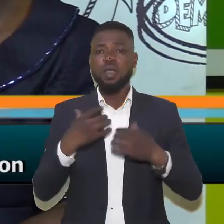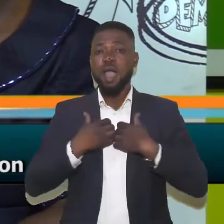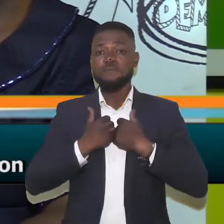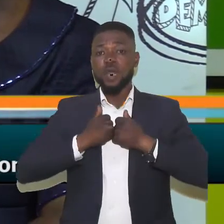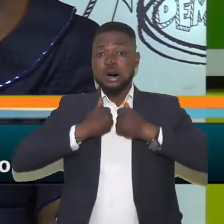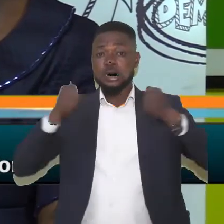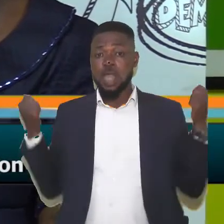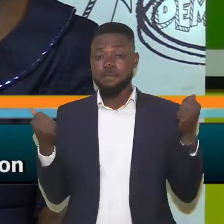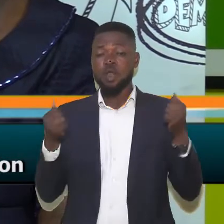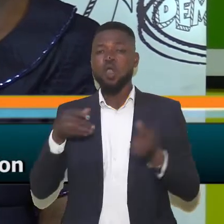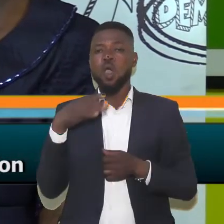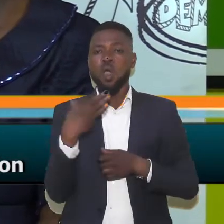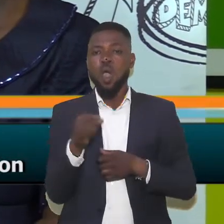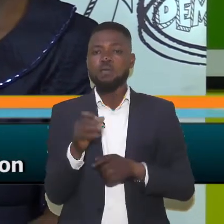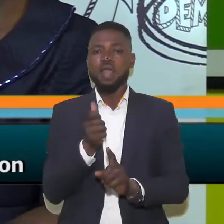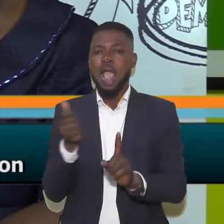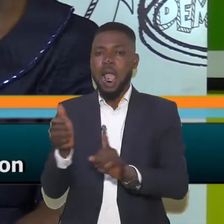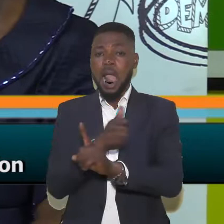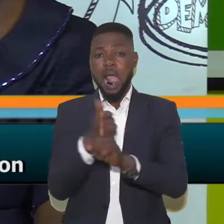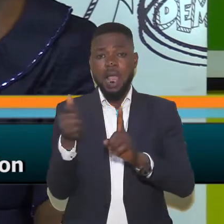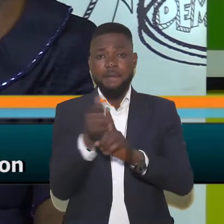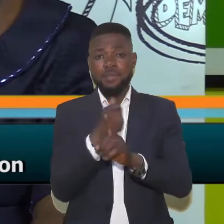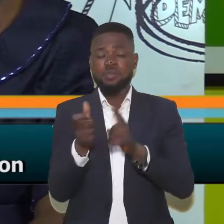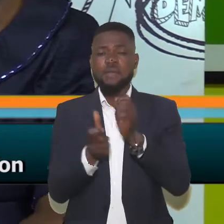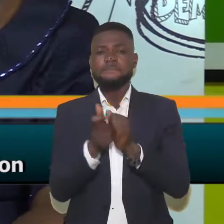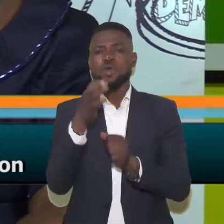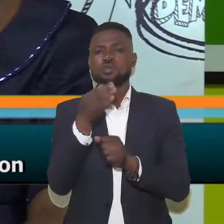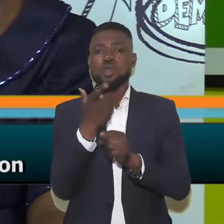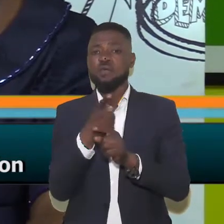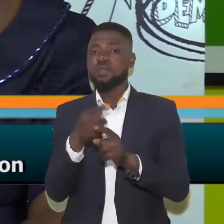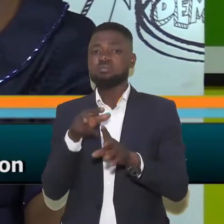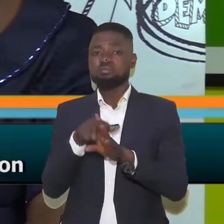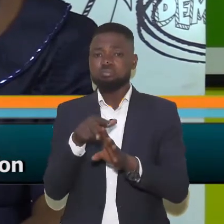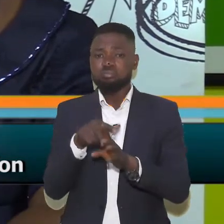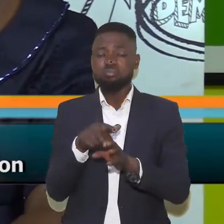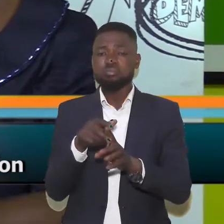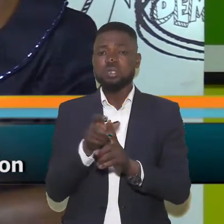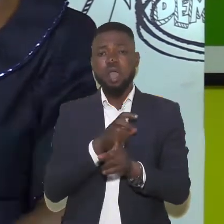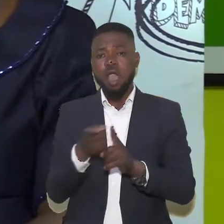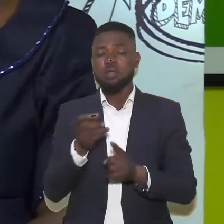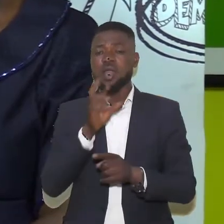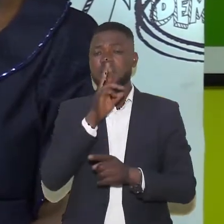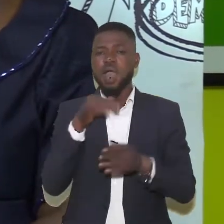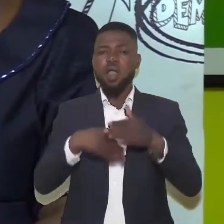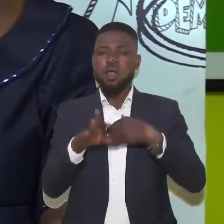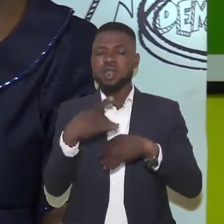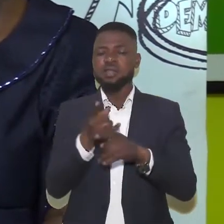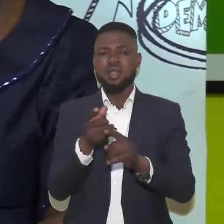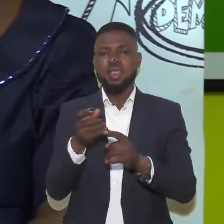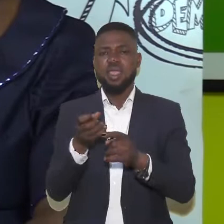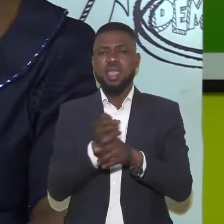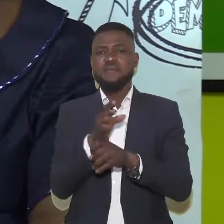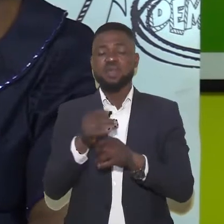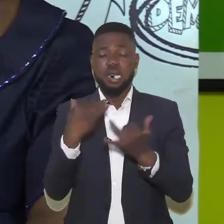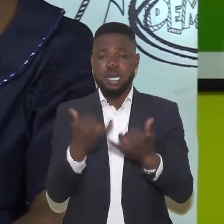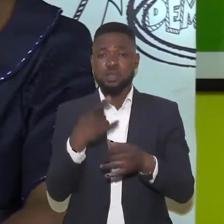of rape, of abuse, most of the perpetrators are under the influence.